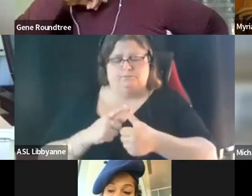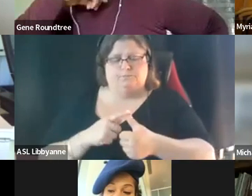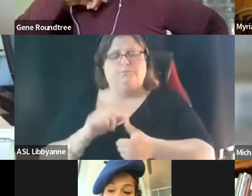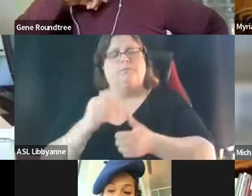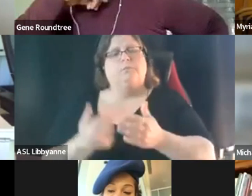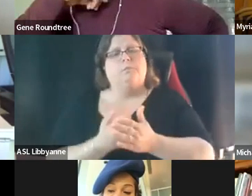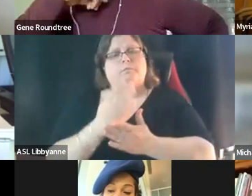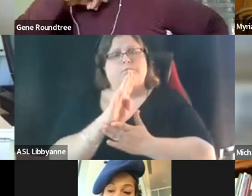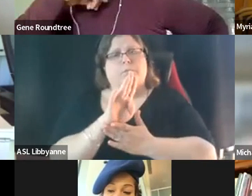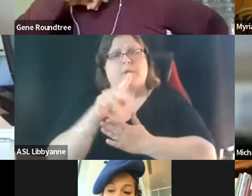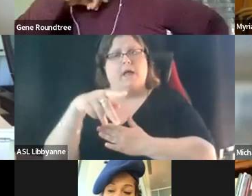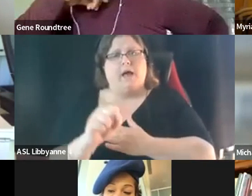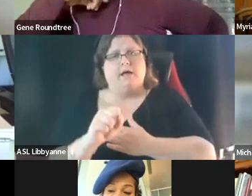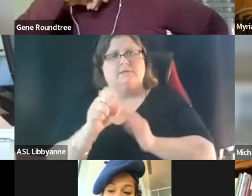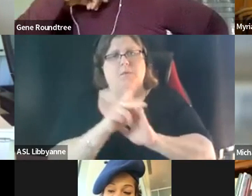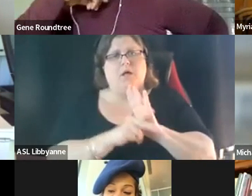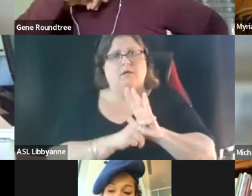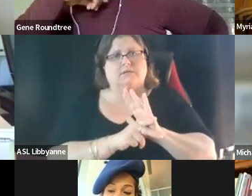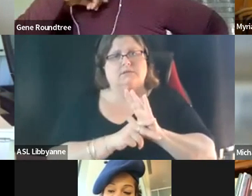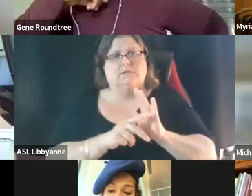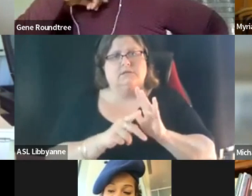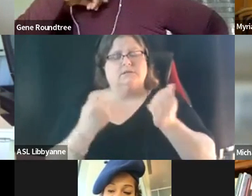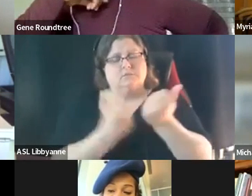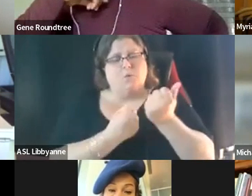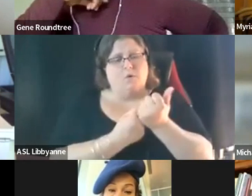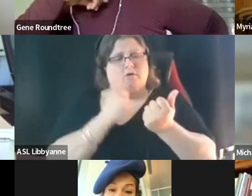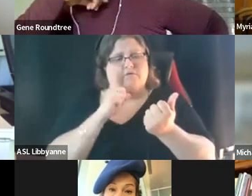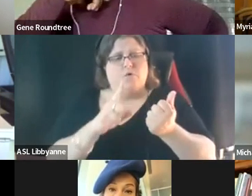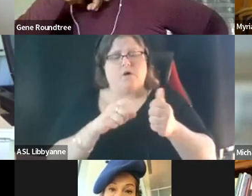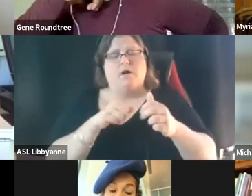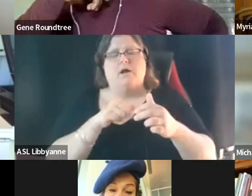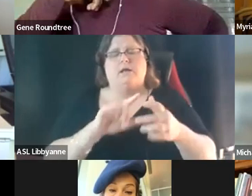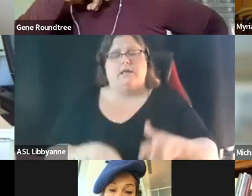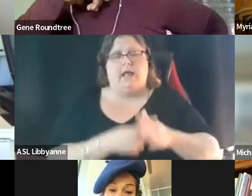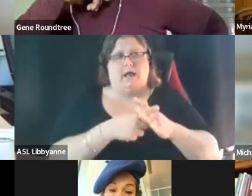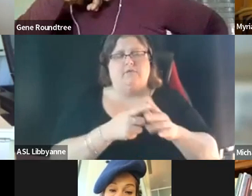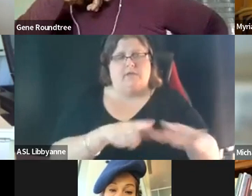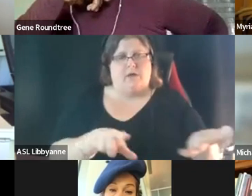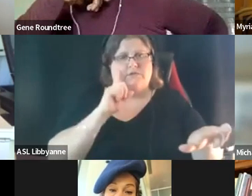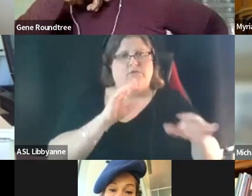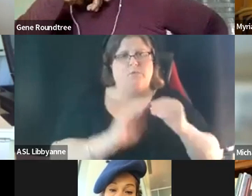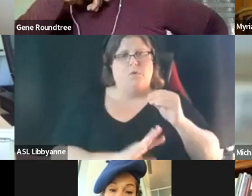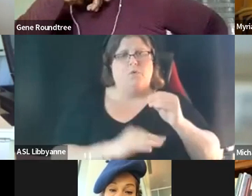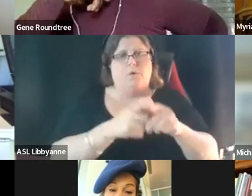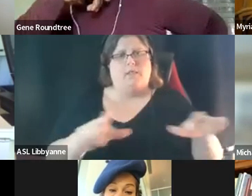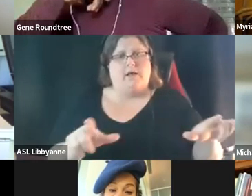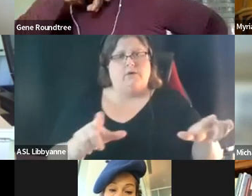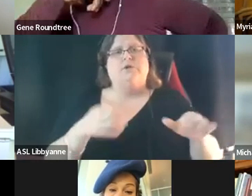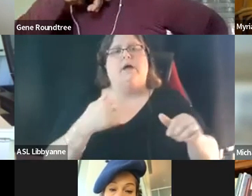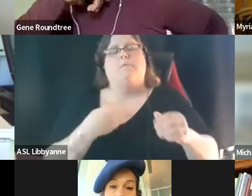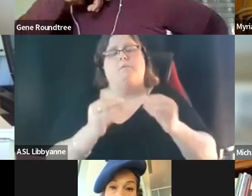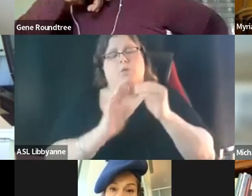BPS policy commitment of access to native language for multilingual learners and multilingual learners with